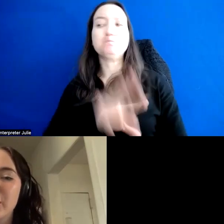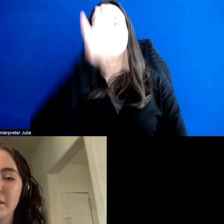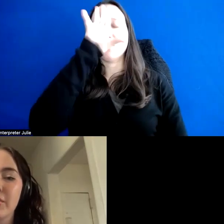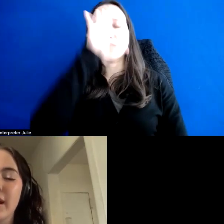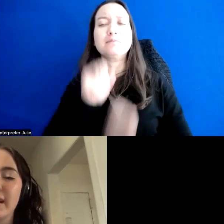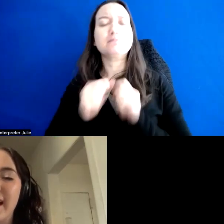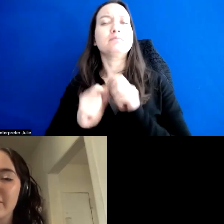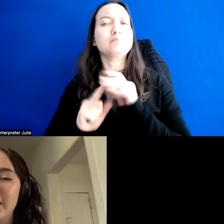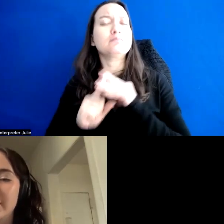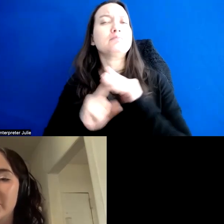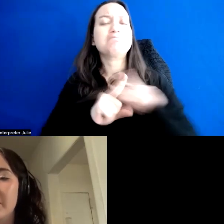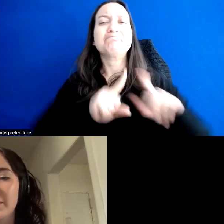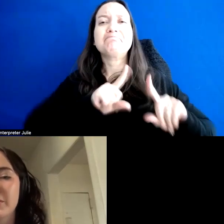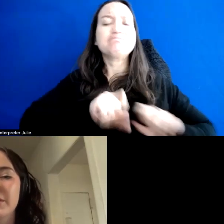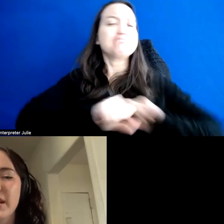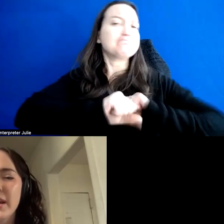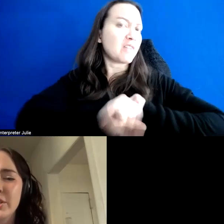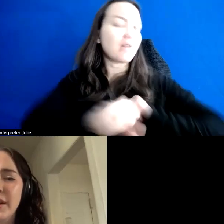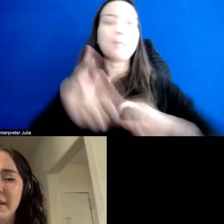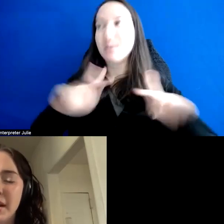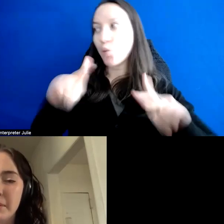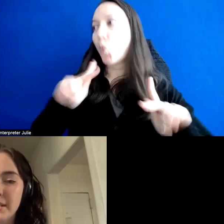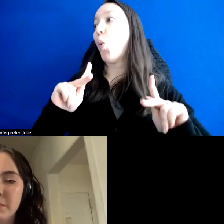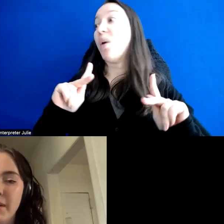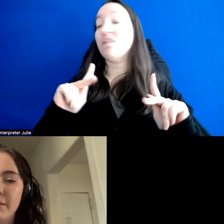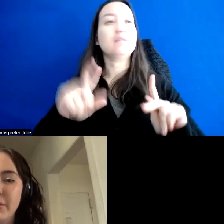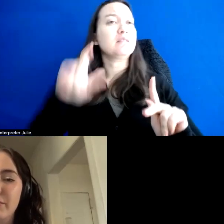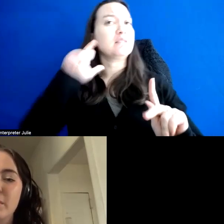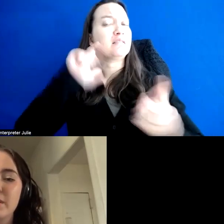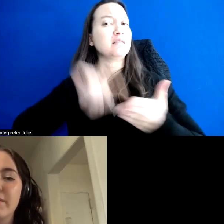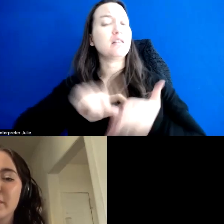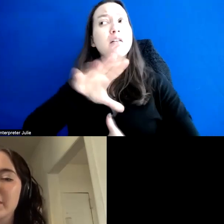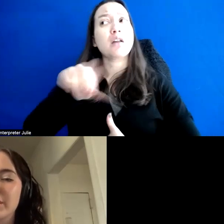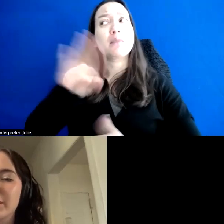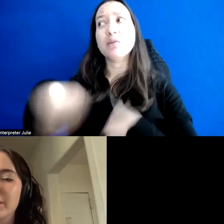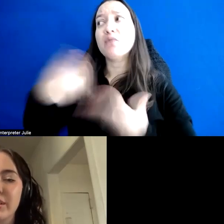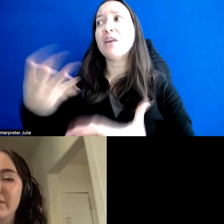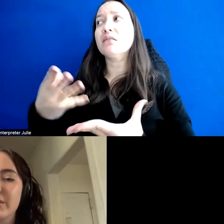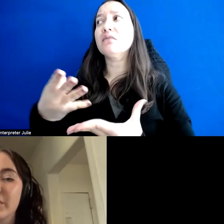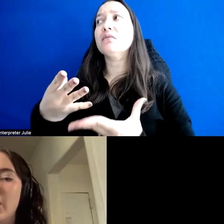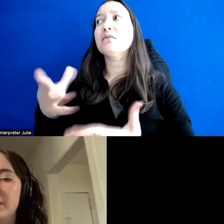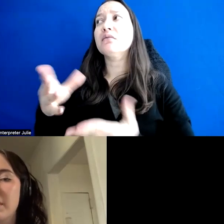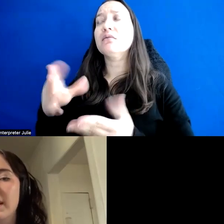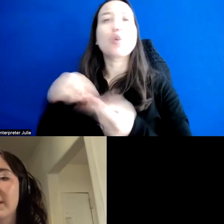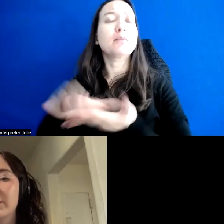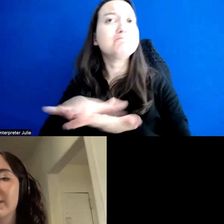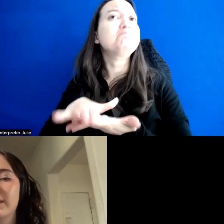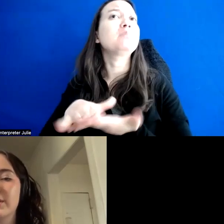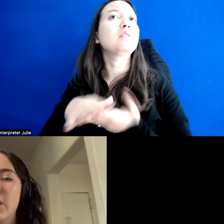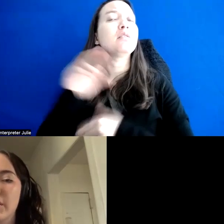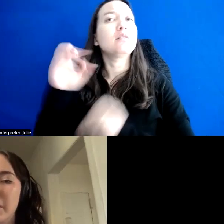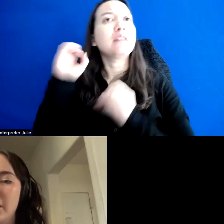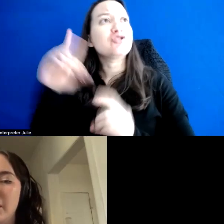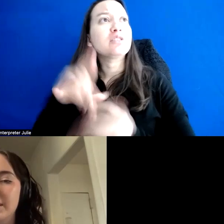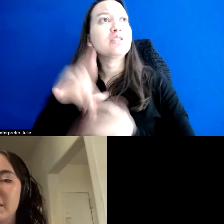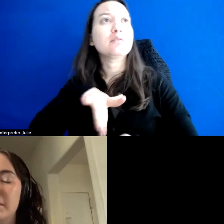PrEP drugs being created and advertised to individuals, do you find that companies provide fewer forms of information and education regarding the medication, since